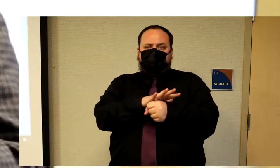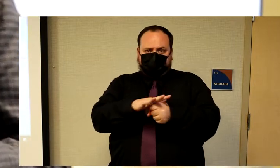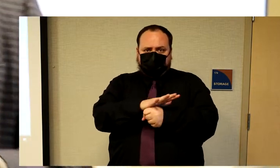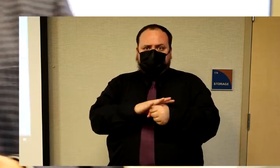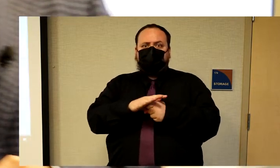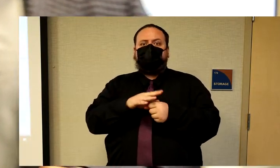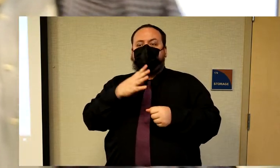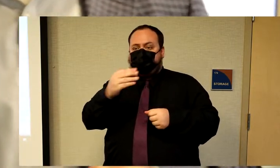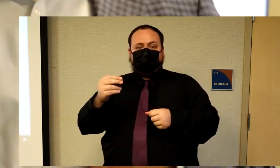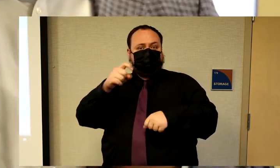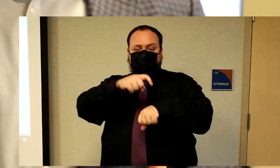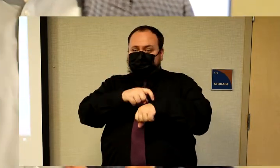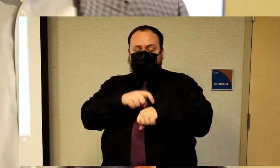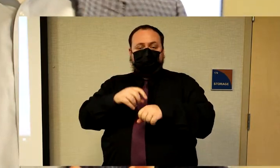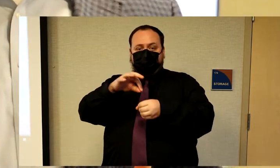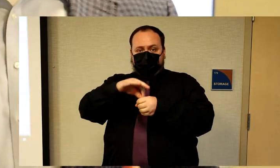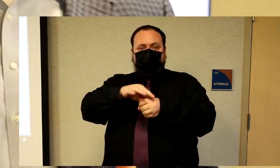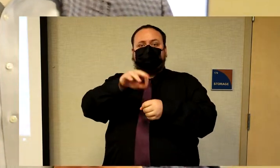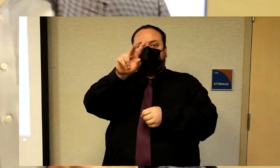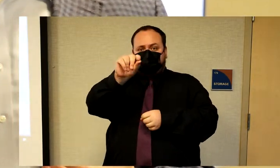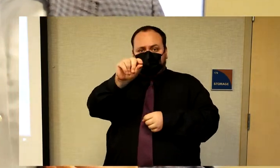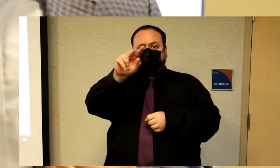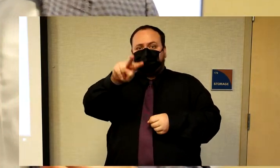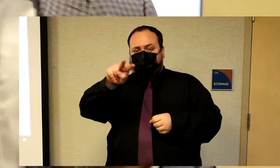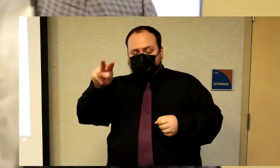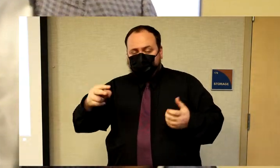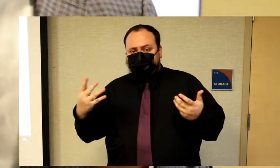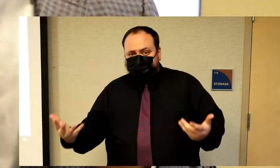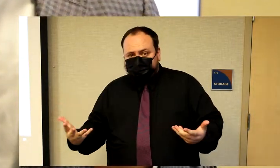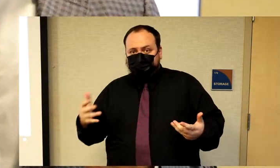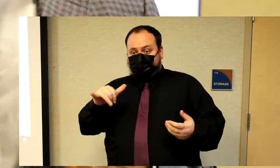So that's one potential option. One potential option is